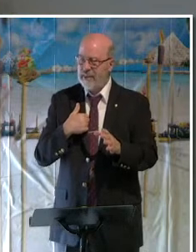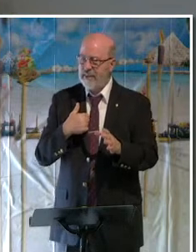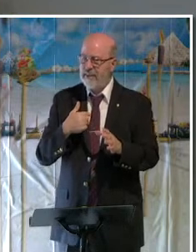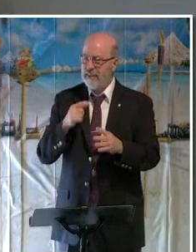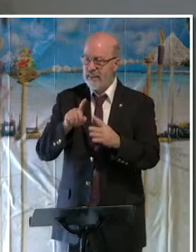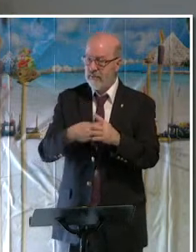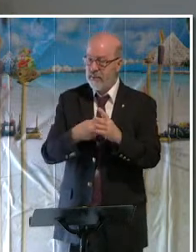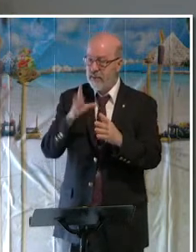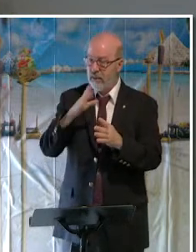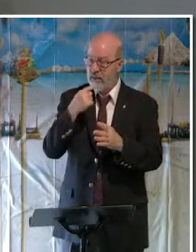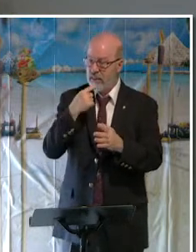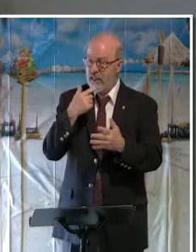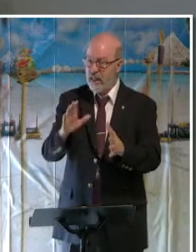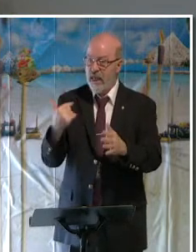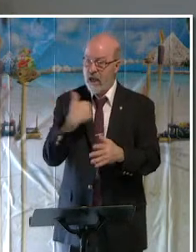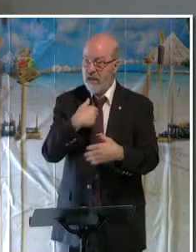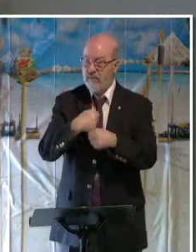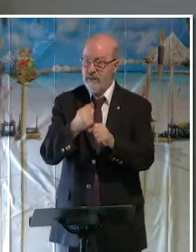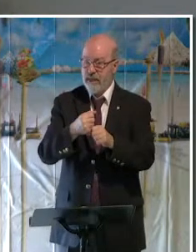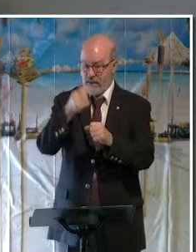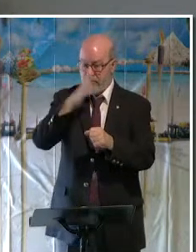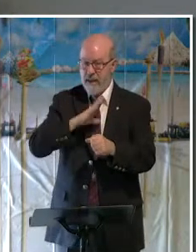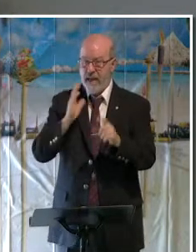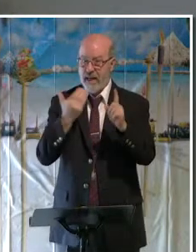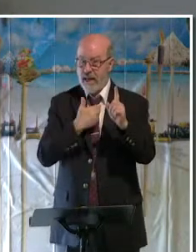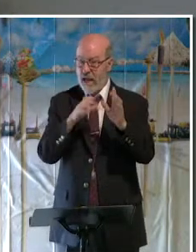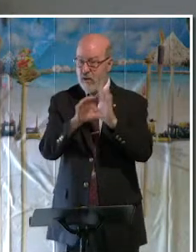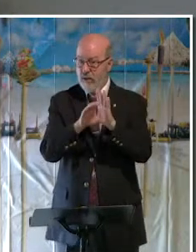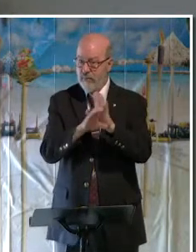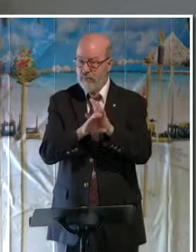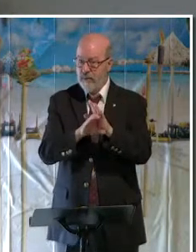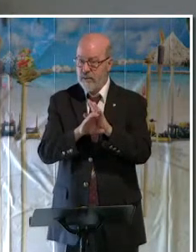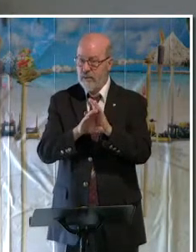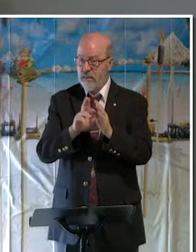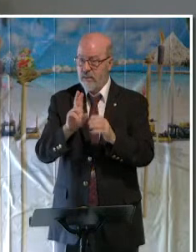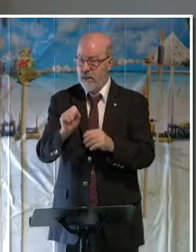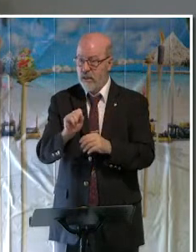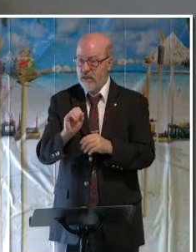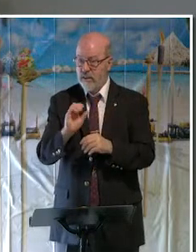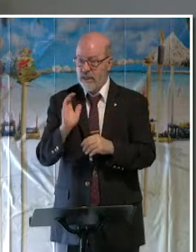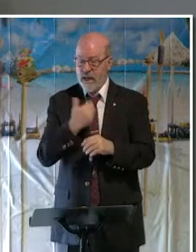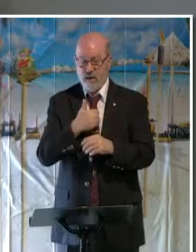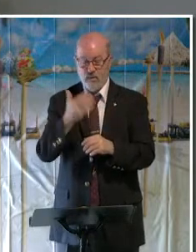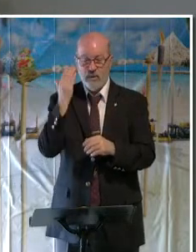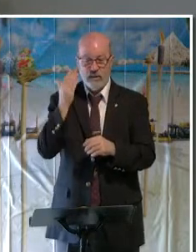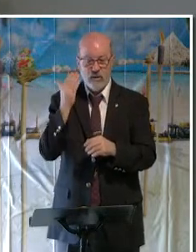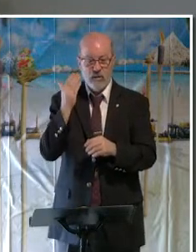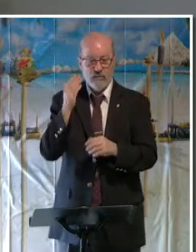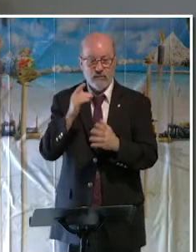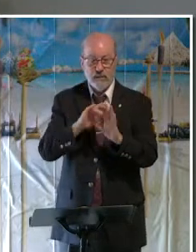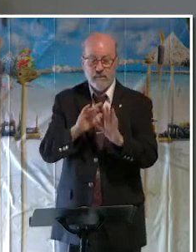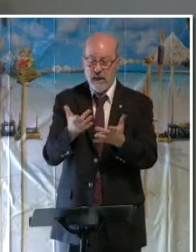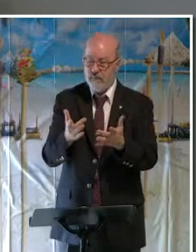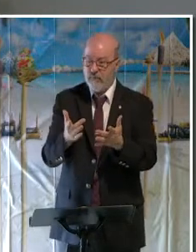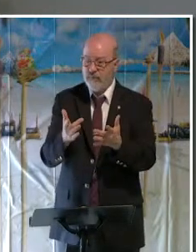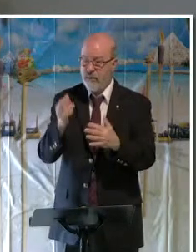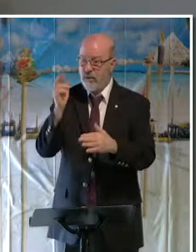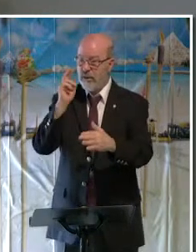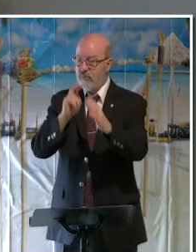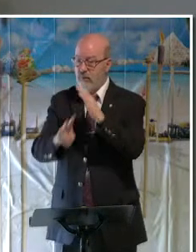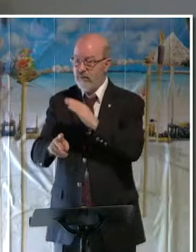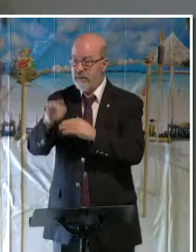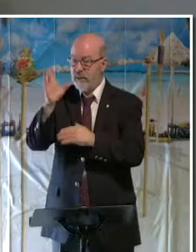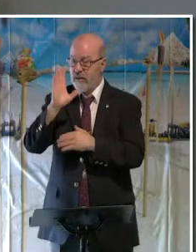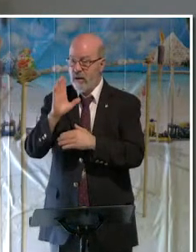In the beginning, God said, let us make man in our own image, us and our. We know from the scriptures, Revelation,